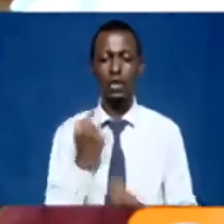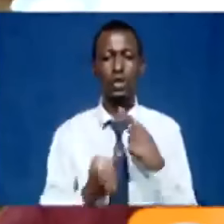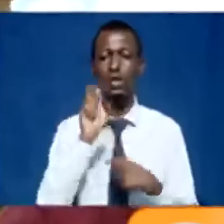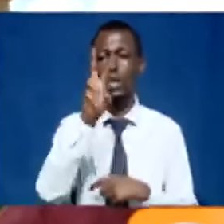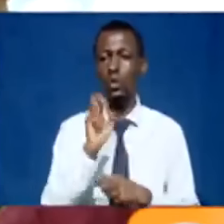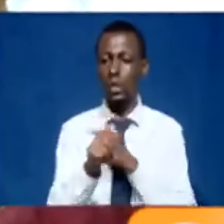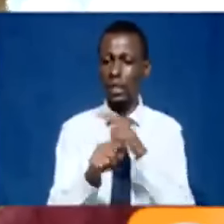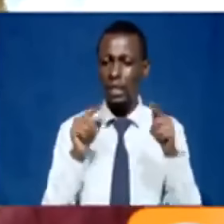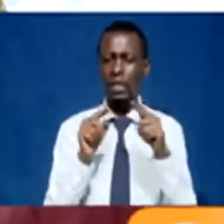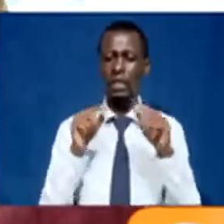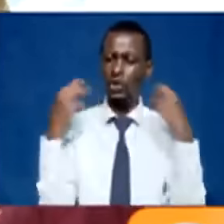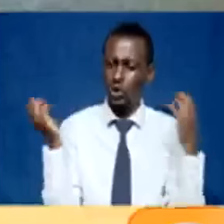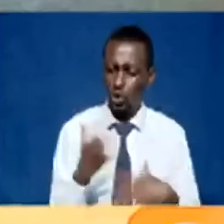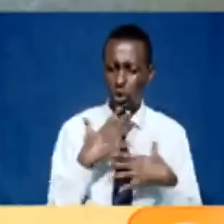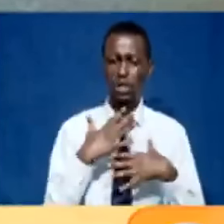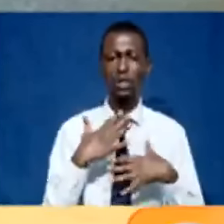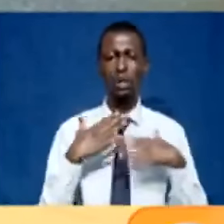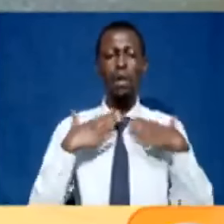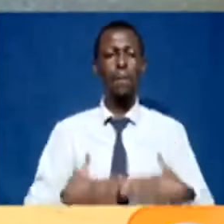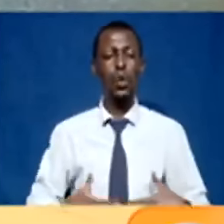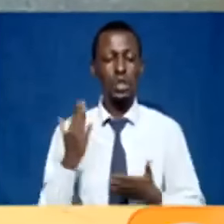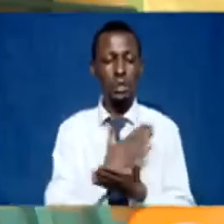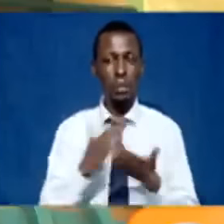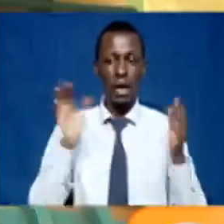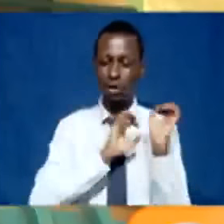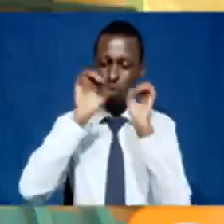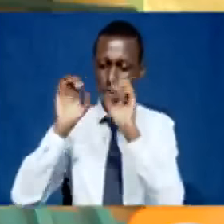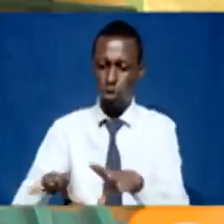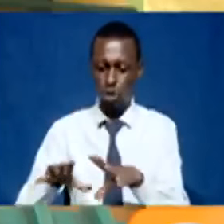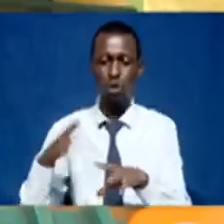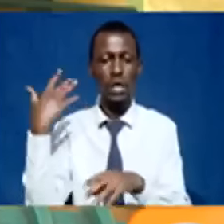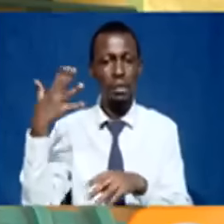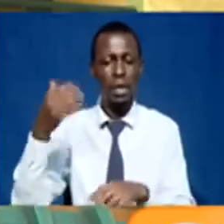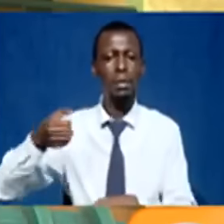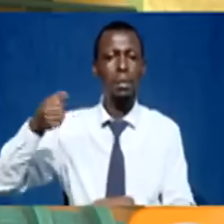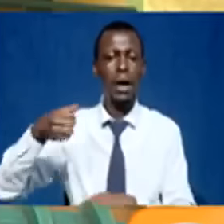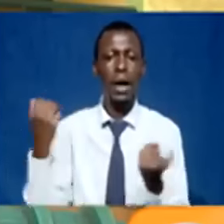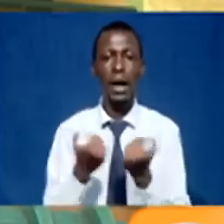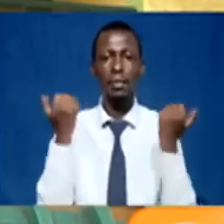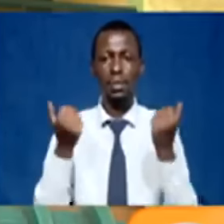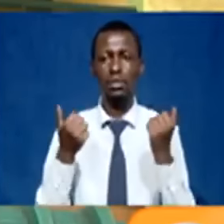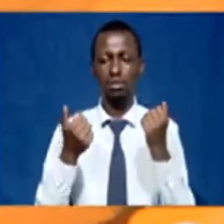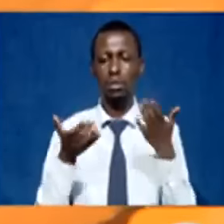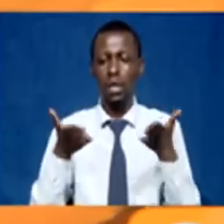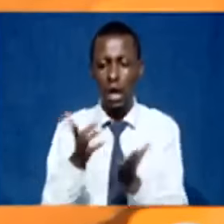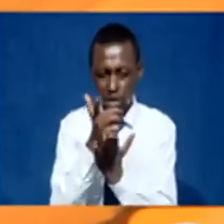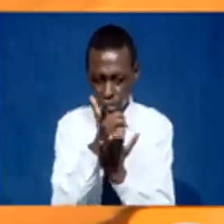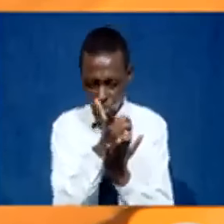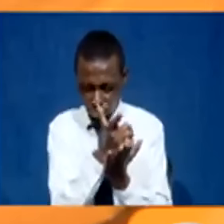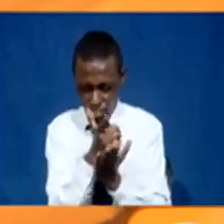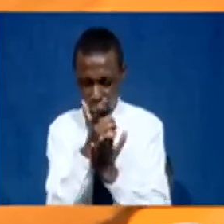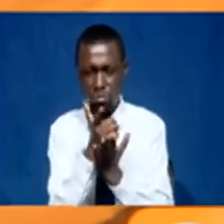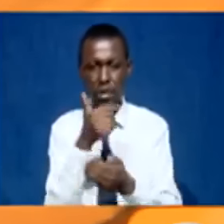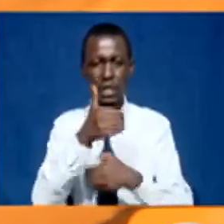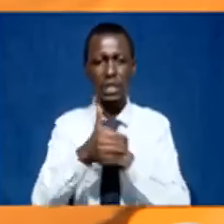manner and her body parts dumped in a trash bin. The probe, this time round focusing on CCTV footage near the building which